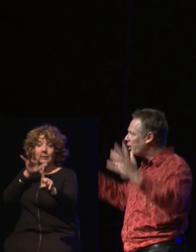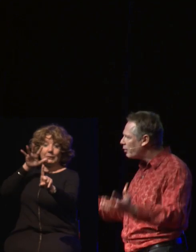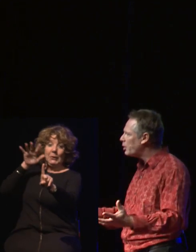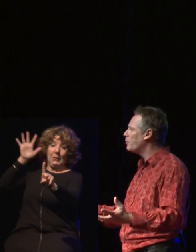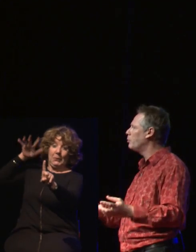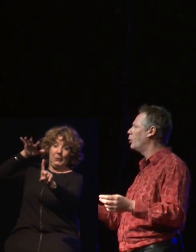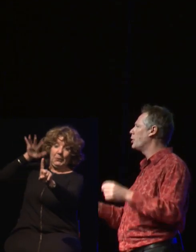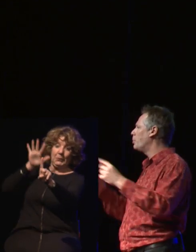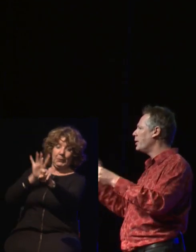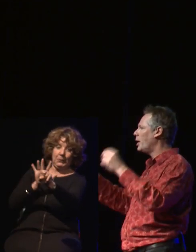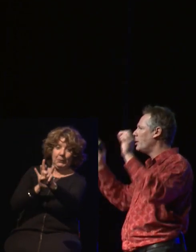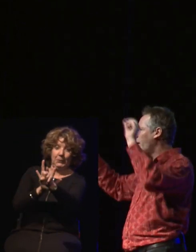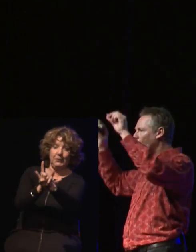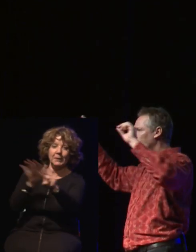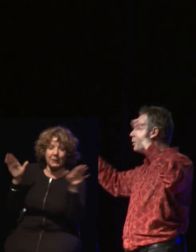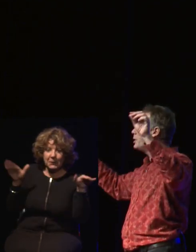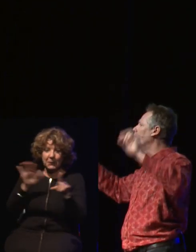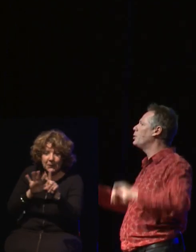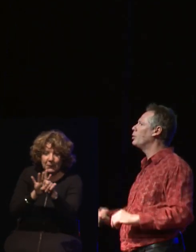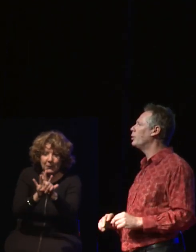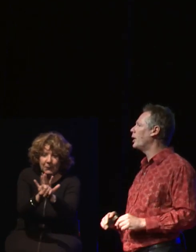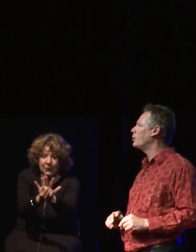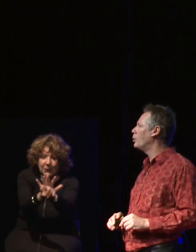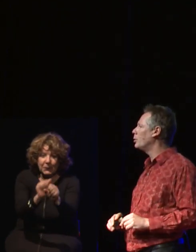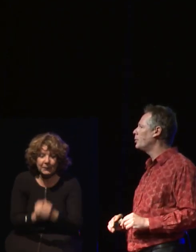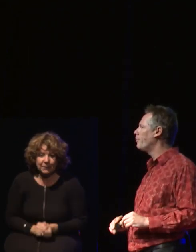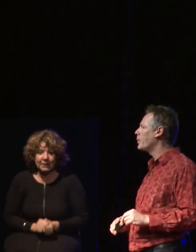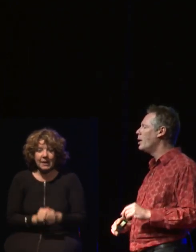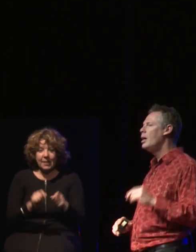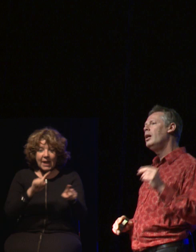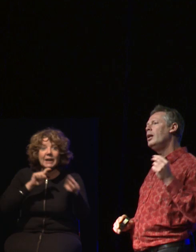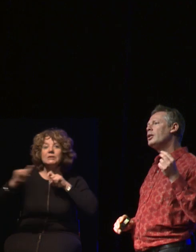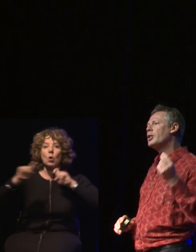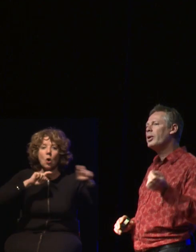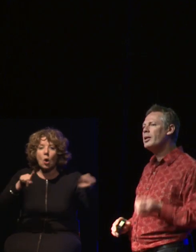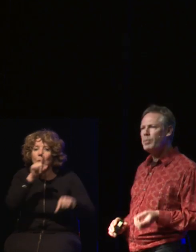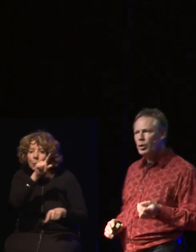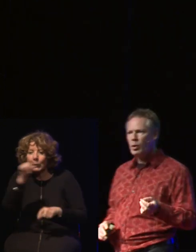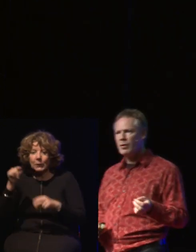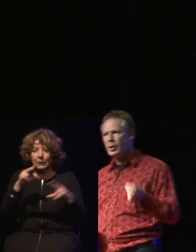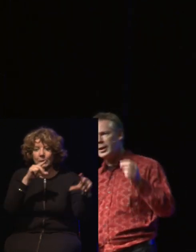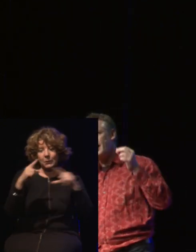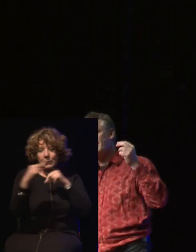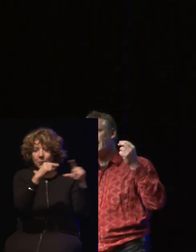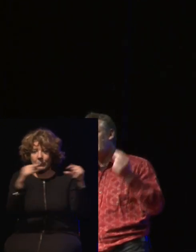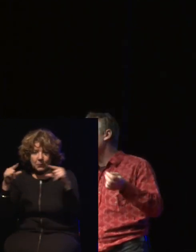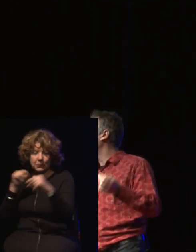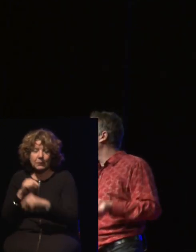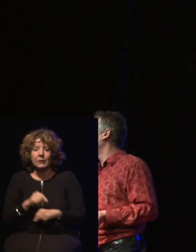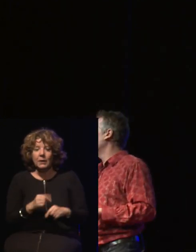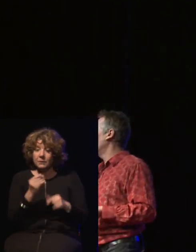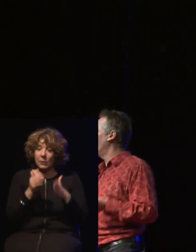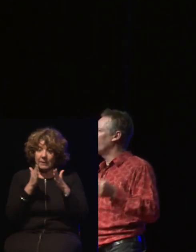the integrity of the flock is maintained by all those individual contact calls. So in a bird wave, we can hear the